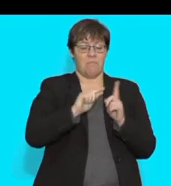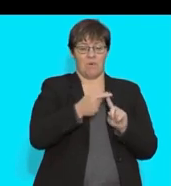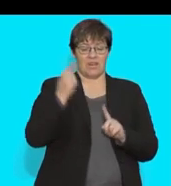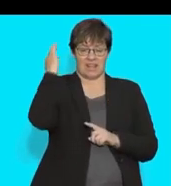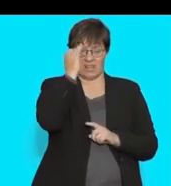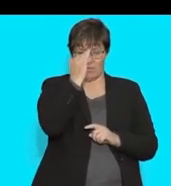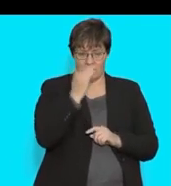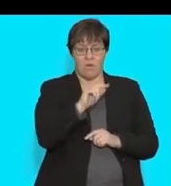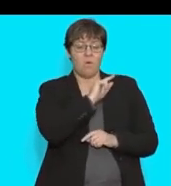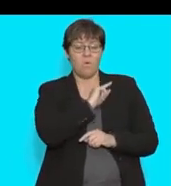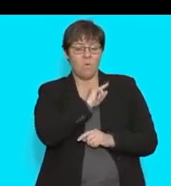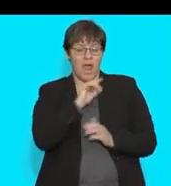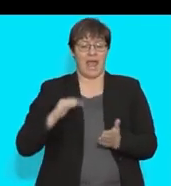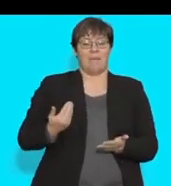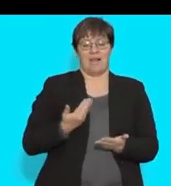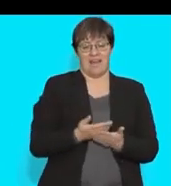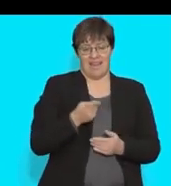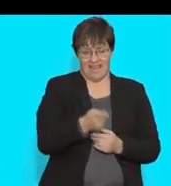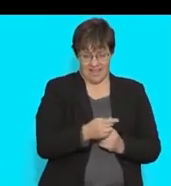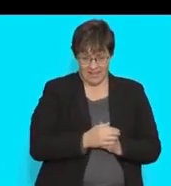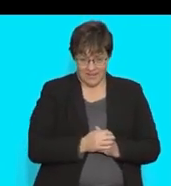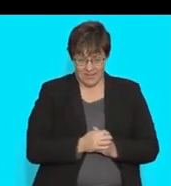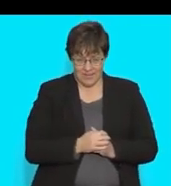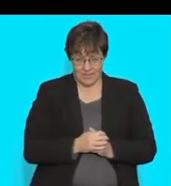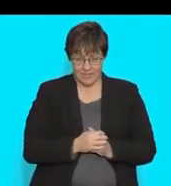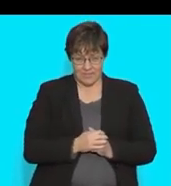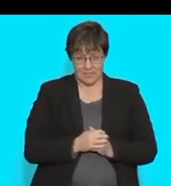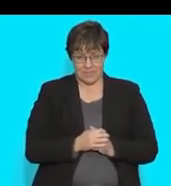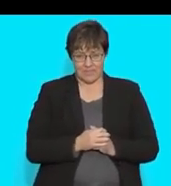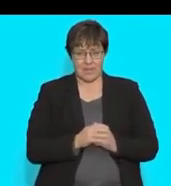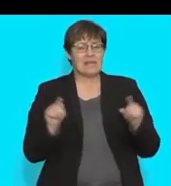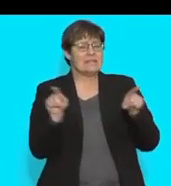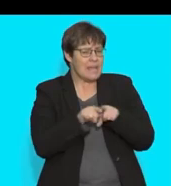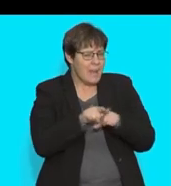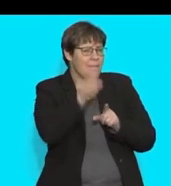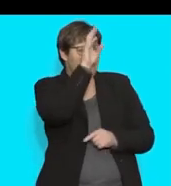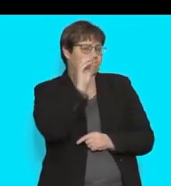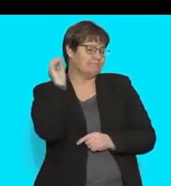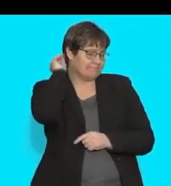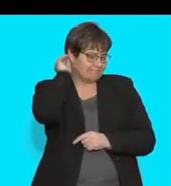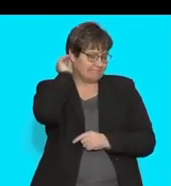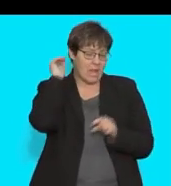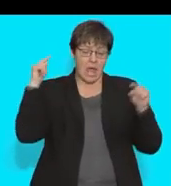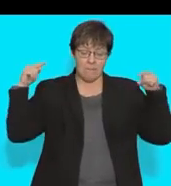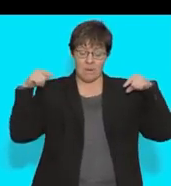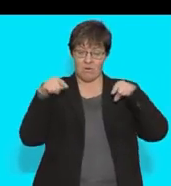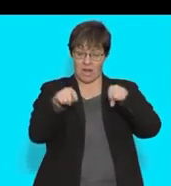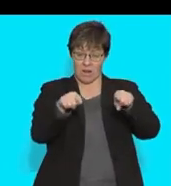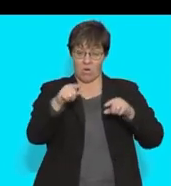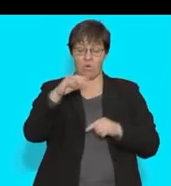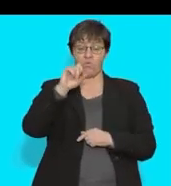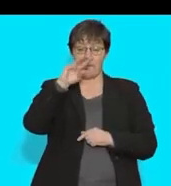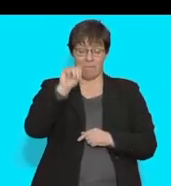midpoint theorem in terms of being an application of it, right? You also need to remember that in a